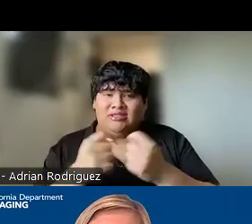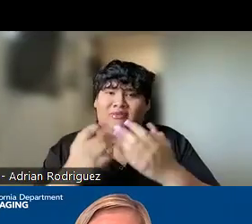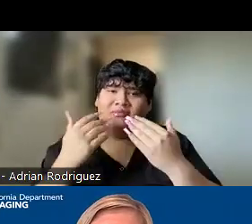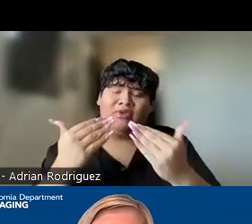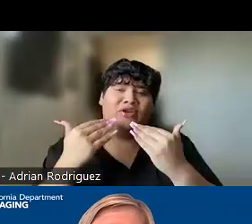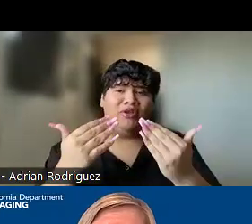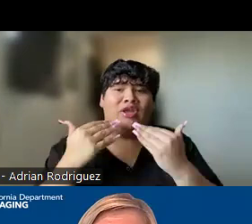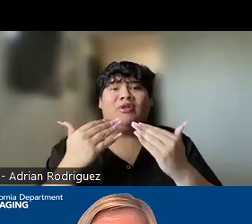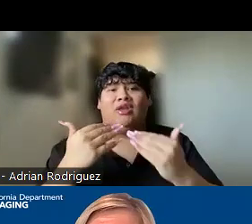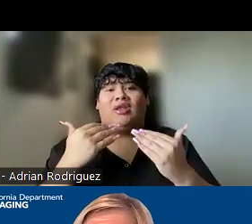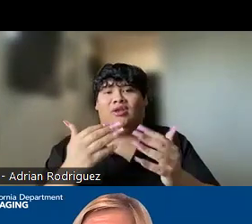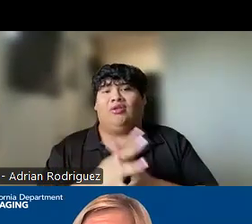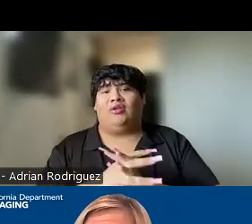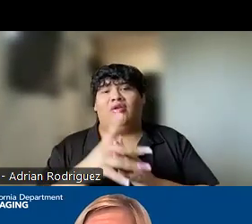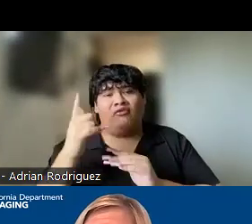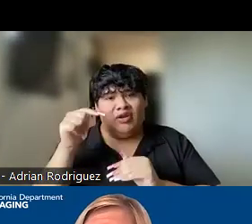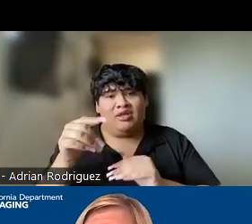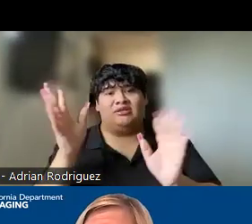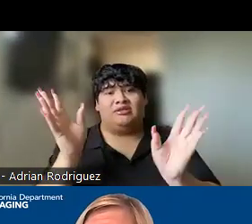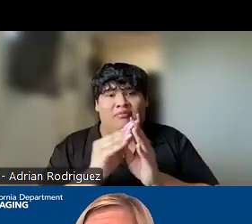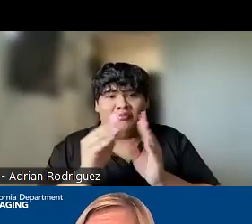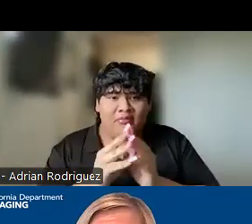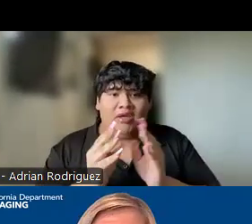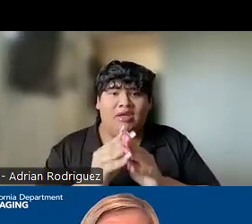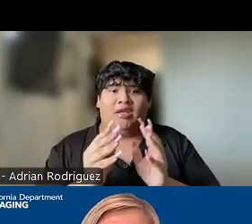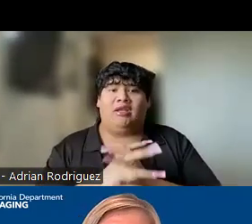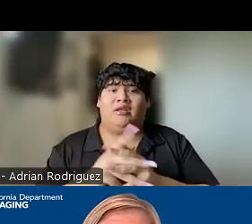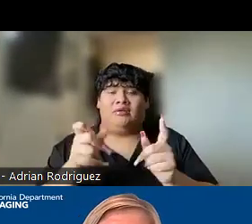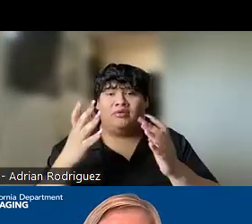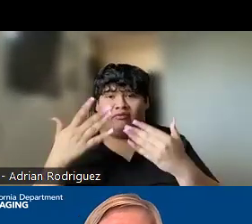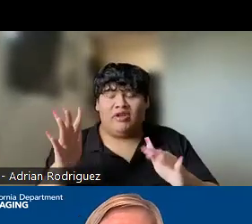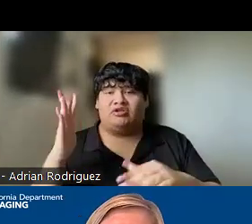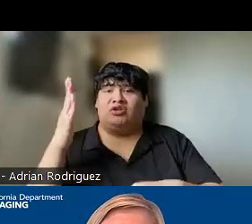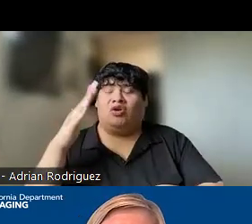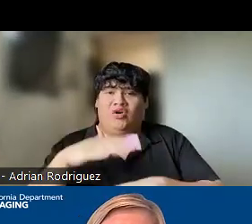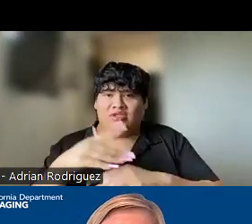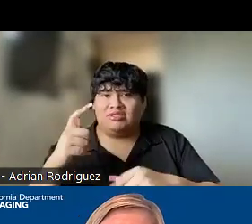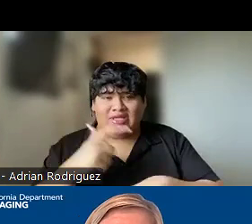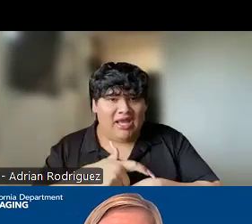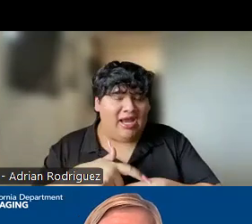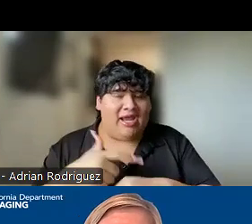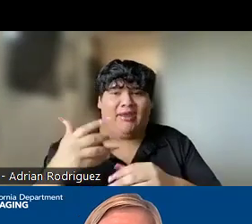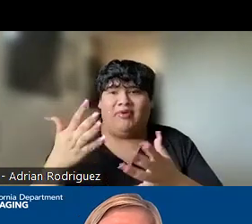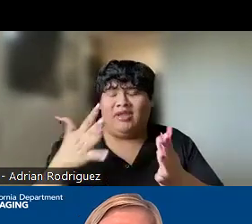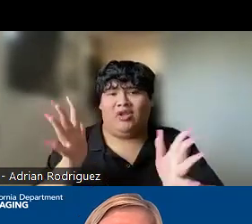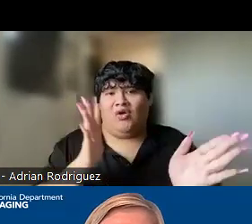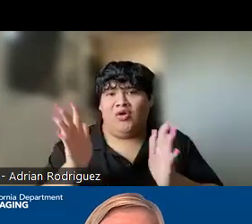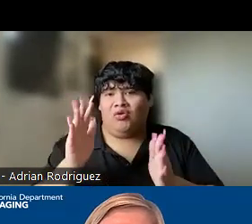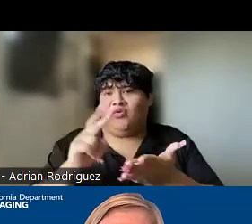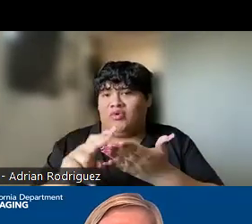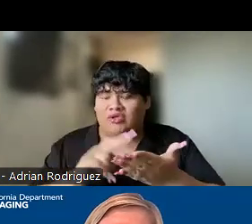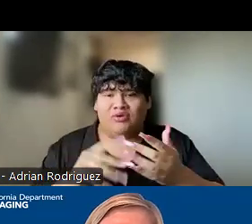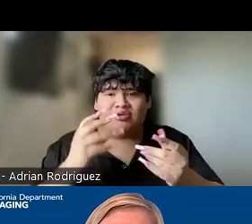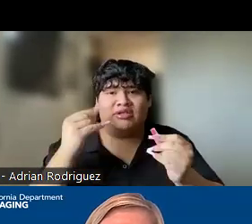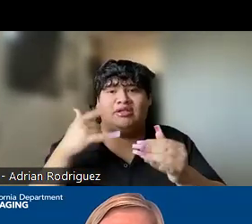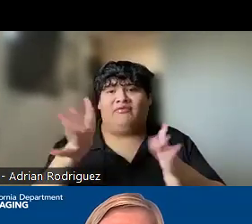you for preparing for this meeting, finishing on time, getting all the resources in the chat, and delivering